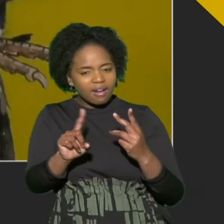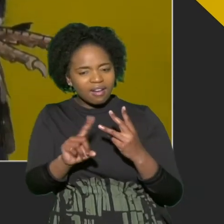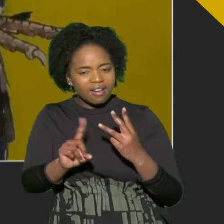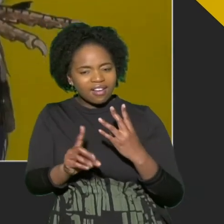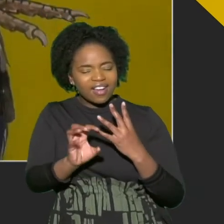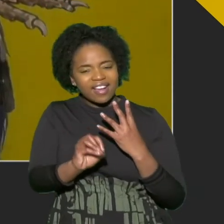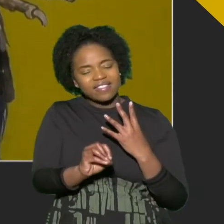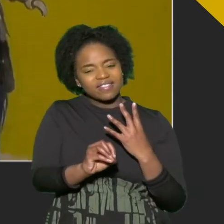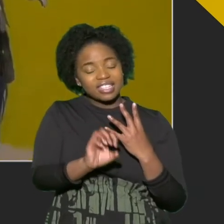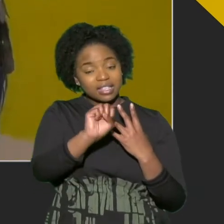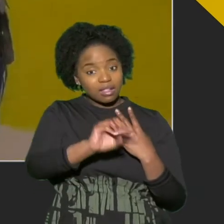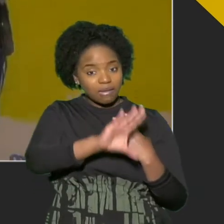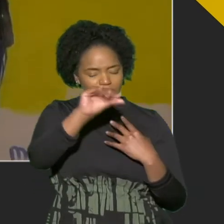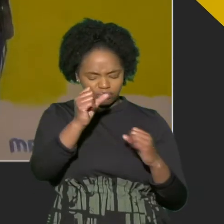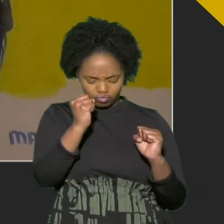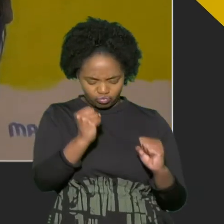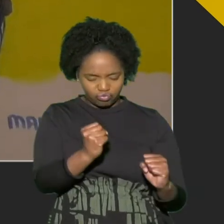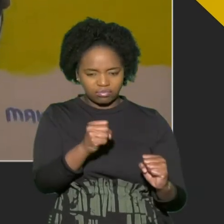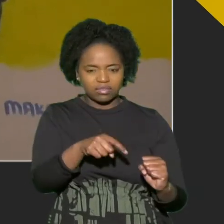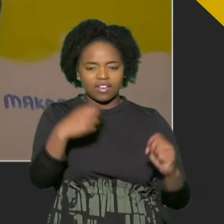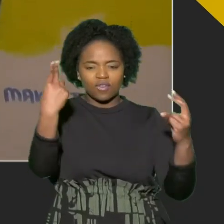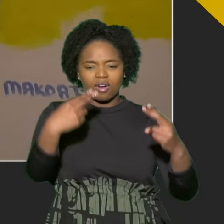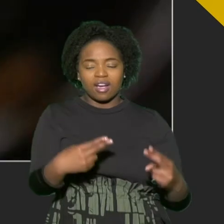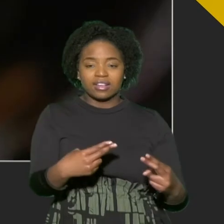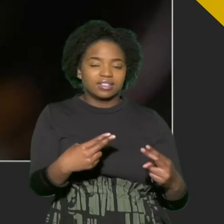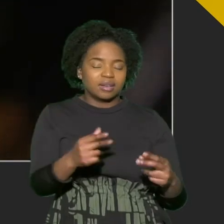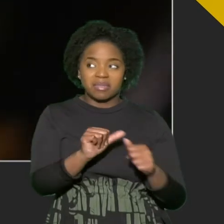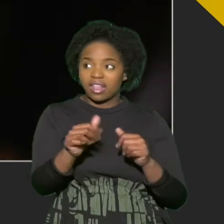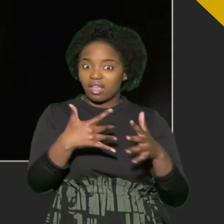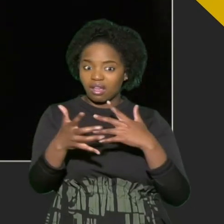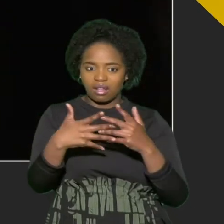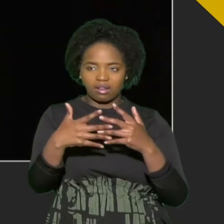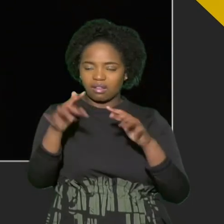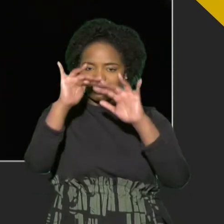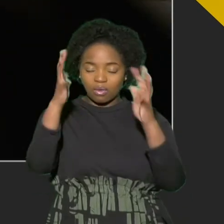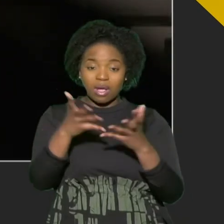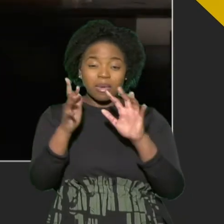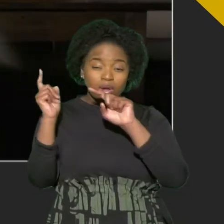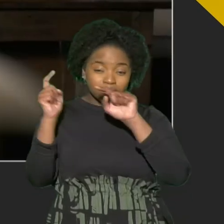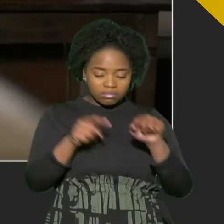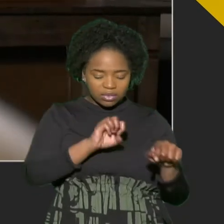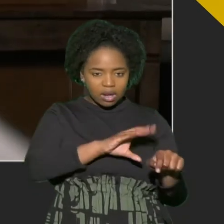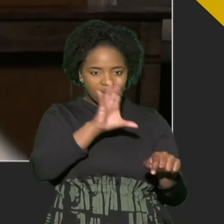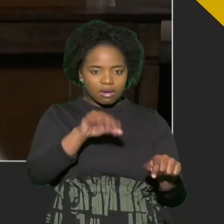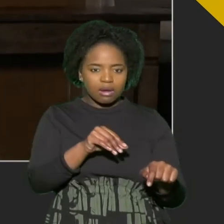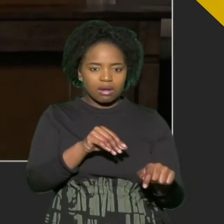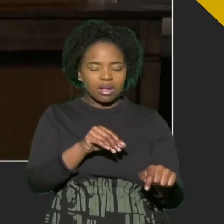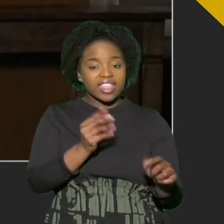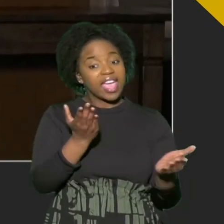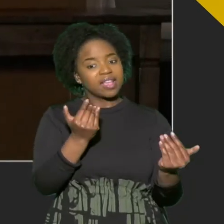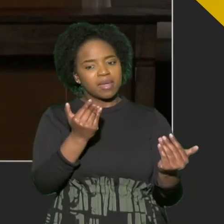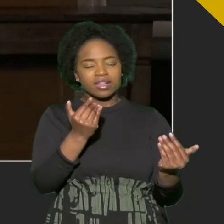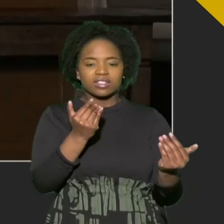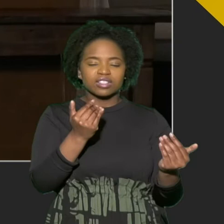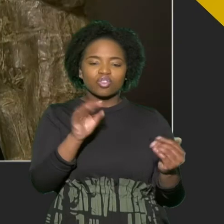has one of the strongest base of artists I've ever seen in the world. You know, people come to this country expecting it to be like Europe, and